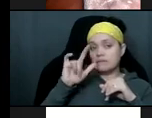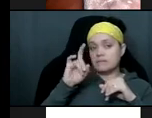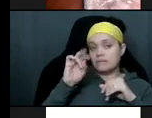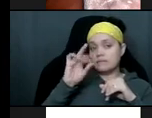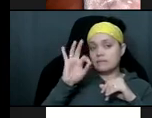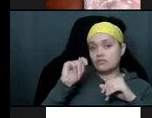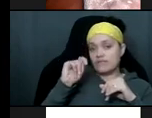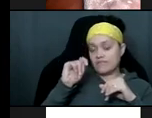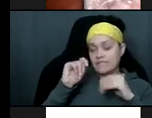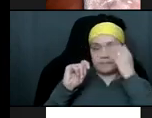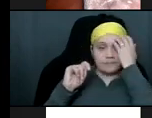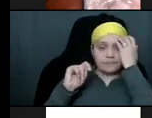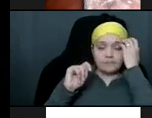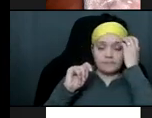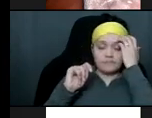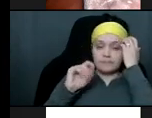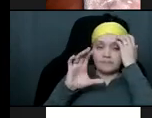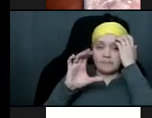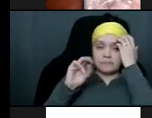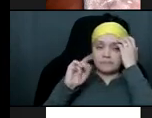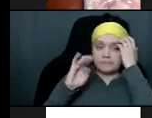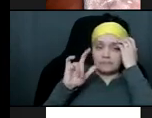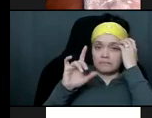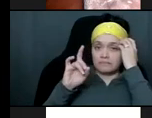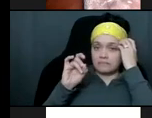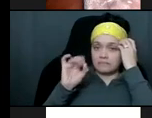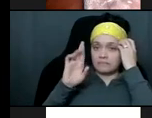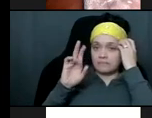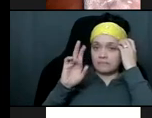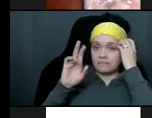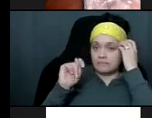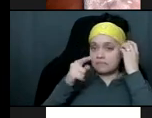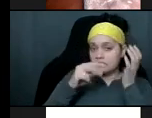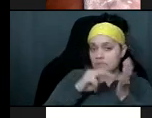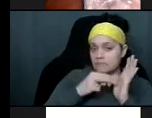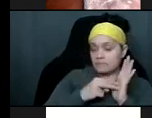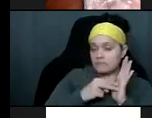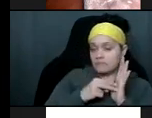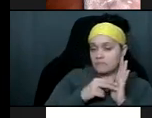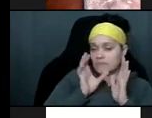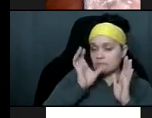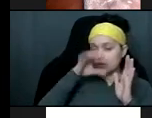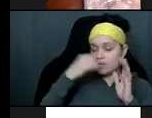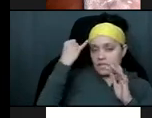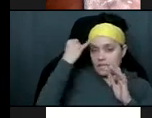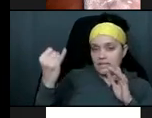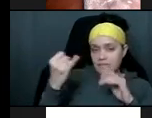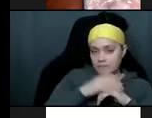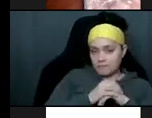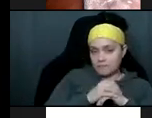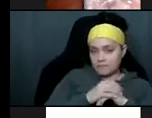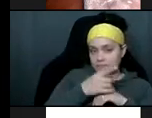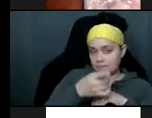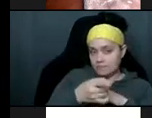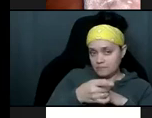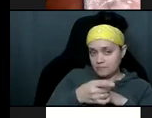drift. Now, continental drift is kind of a bizarre idea, and it